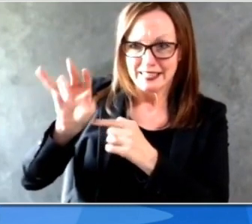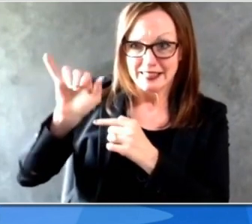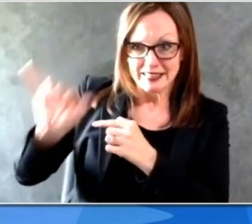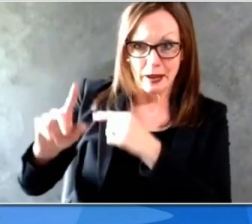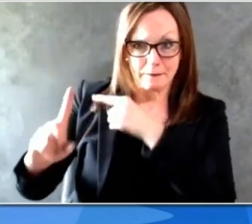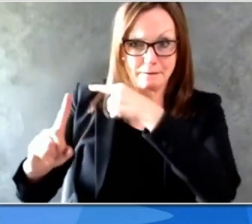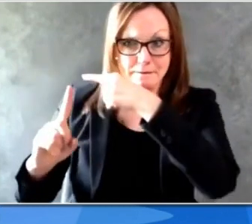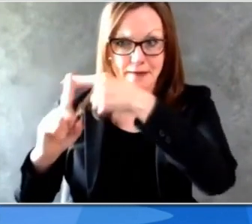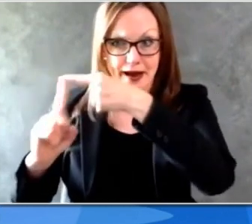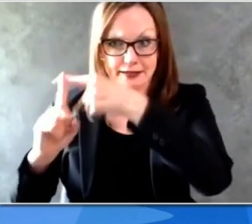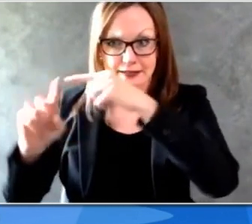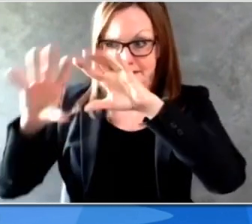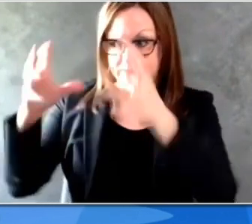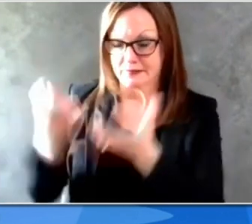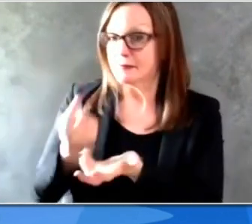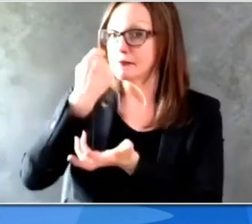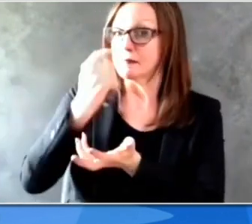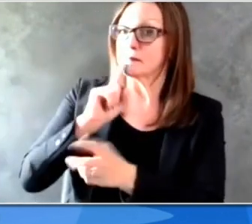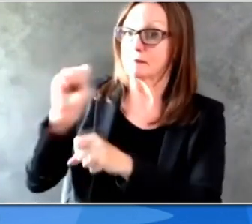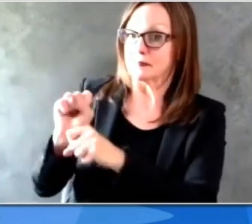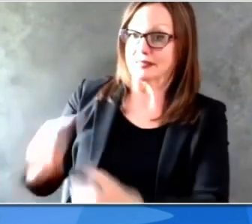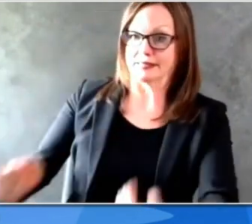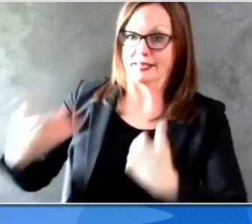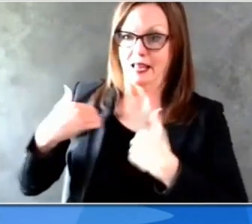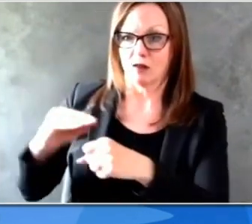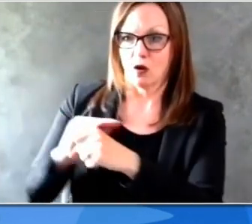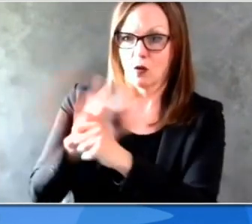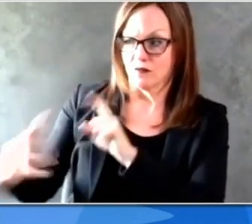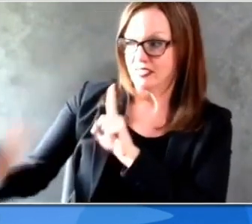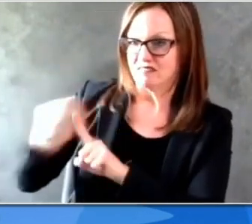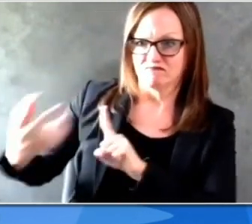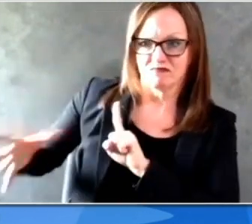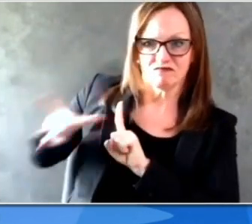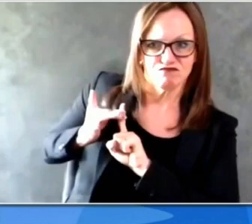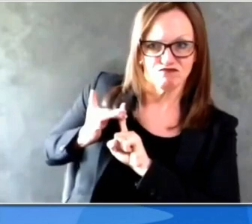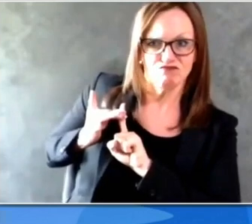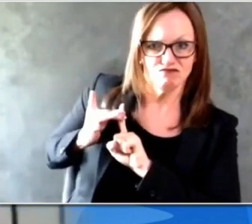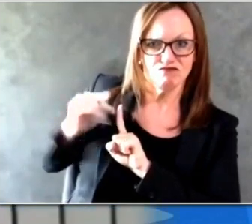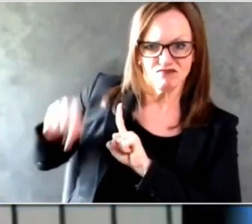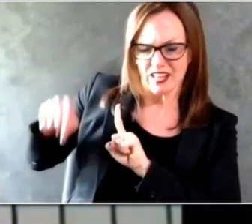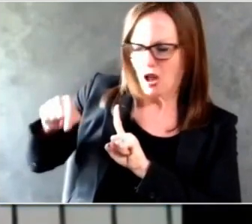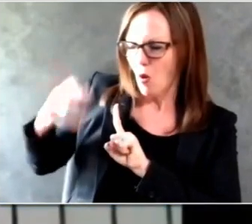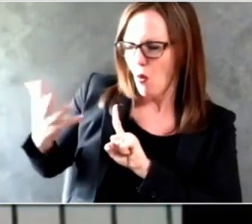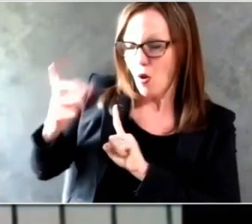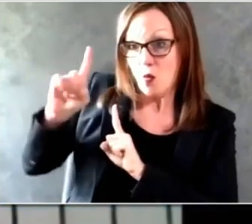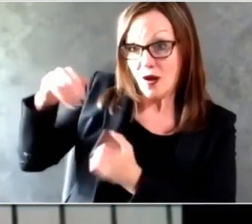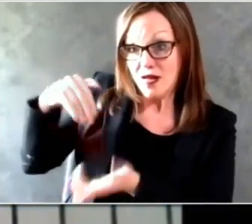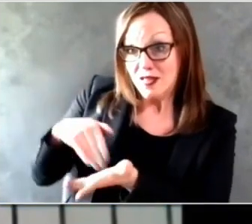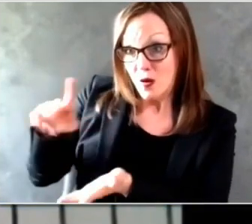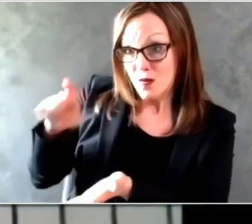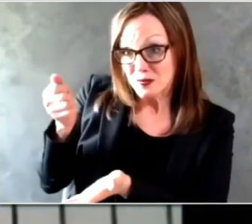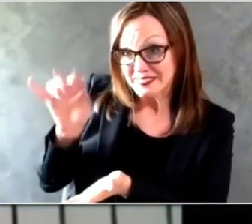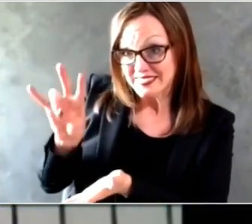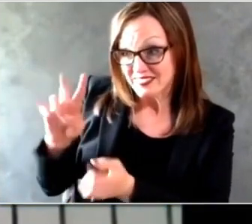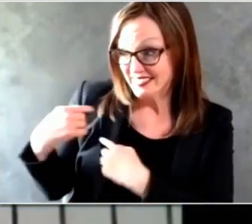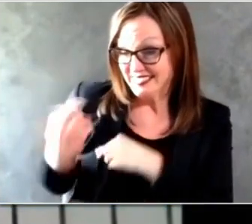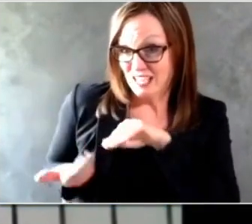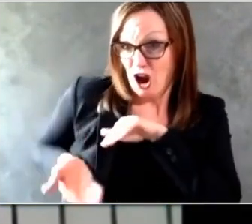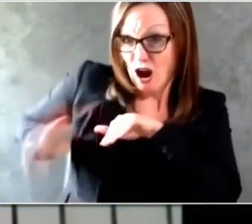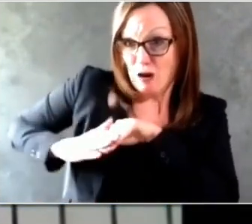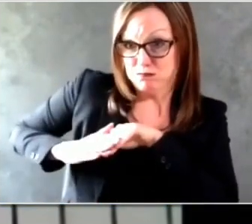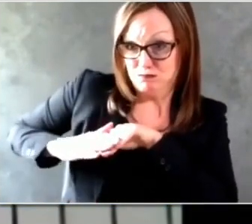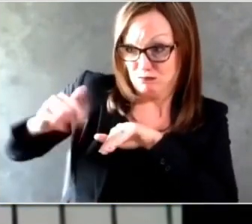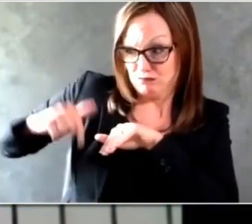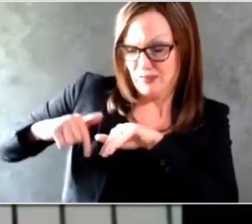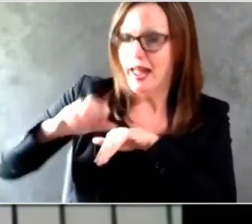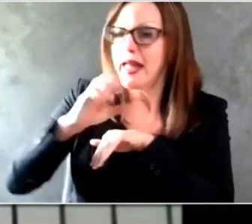more context on these numbers. Sure. All of our numbers are posted on our website at 2 p.m.